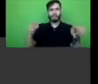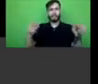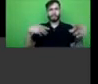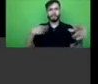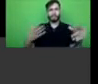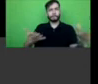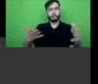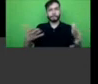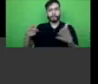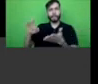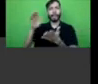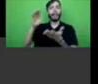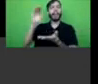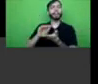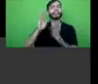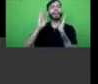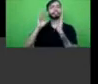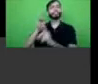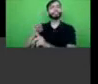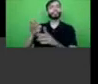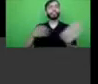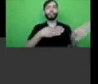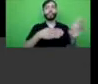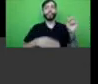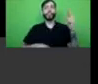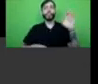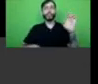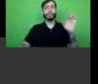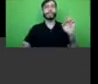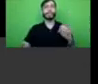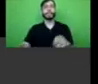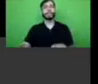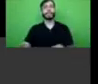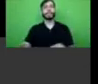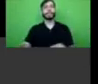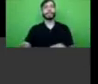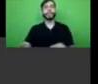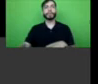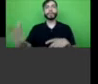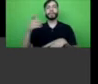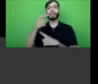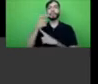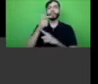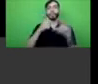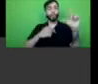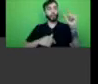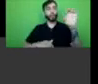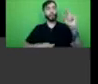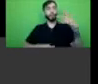Brianna's murder has received less attention than the murder of George Floyd.